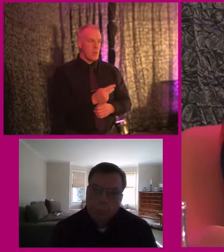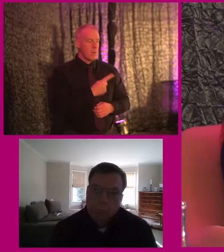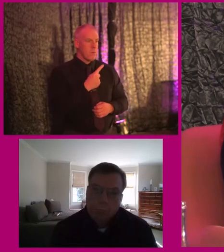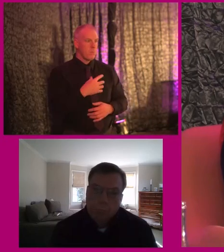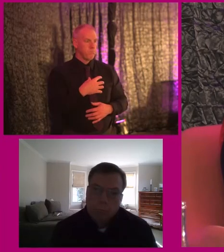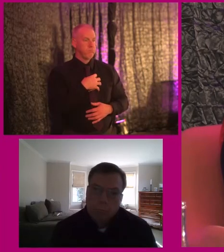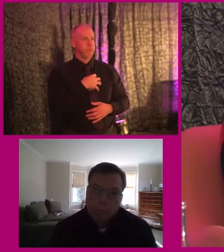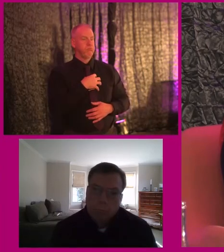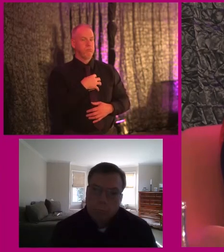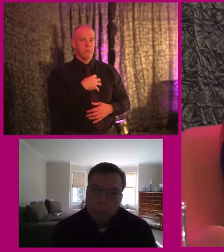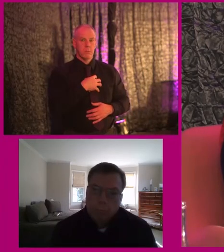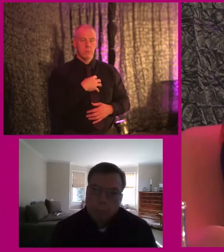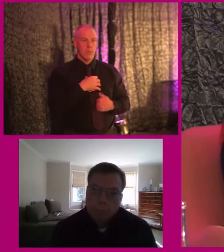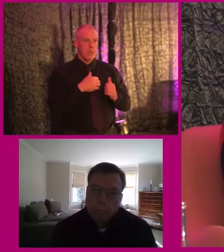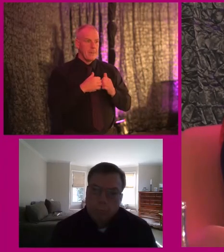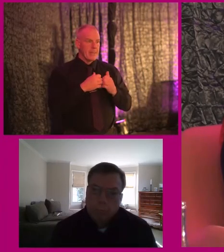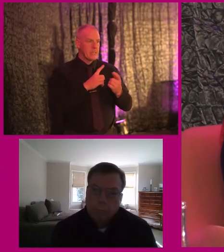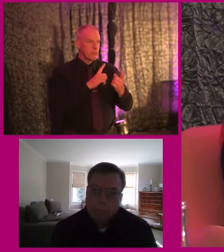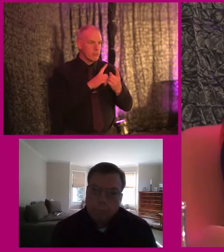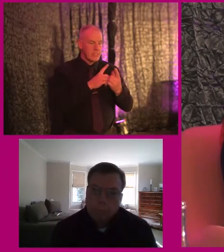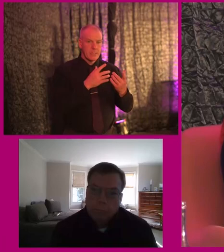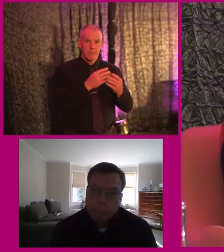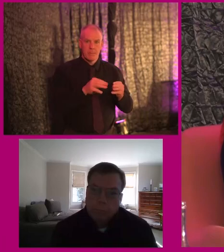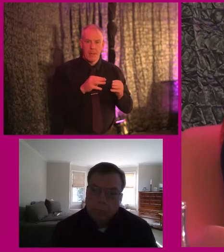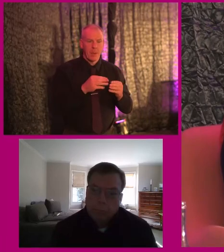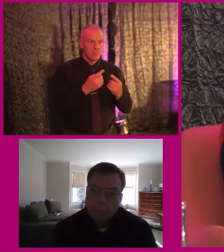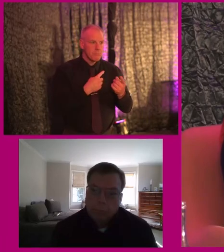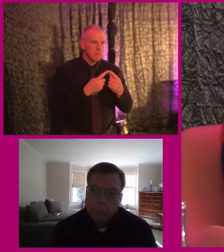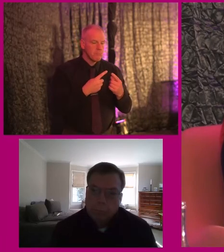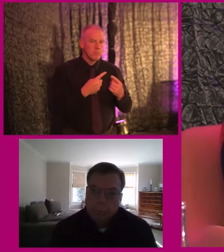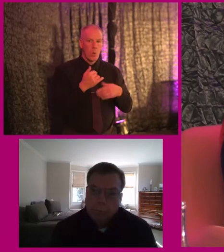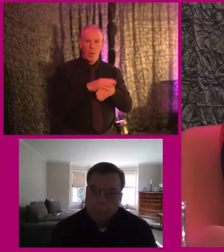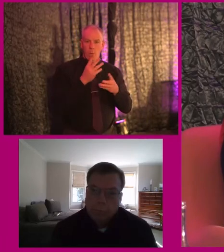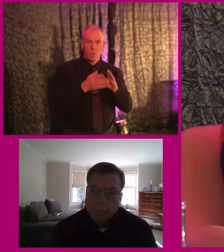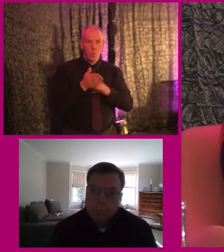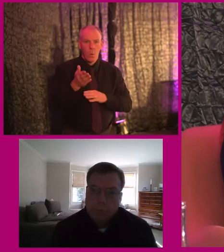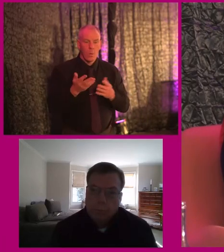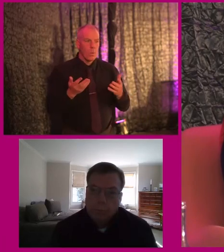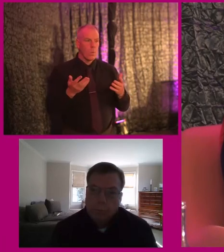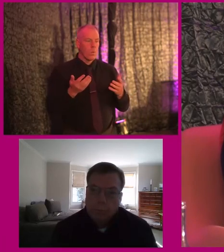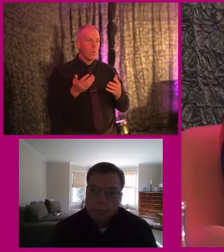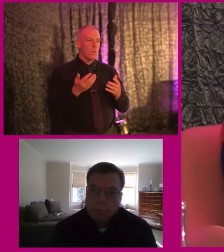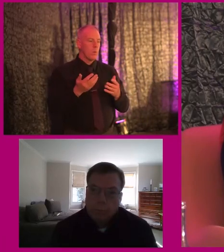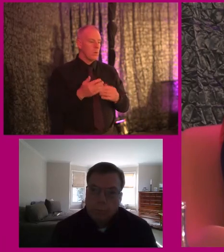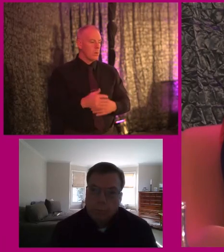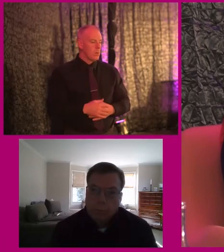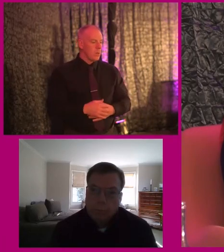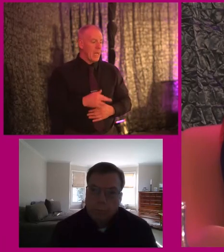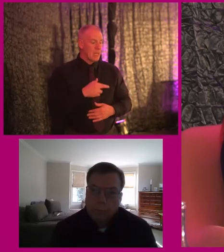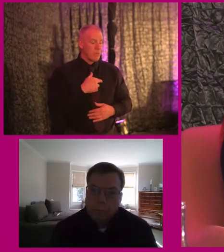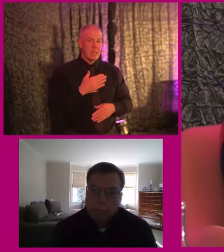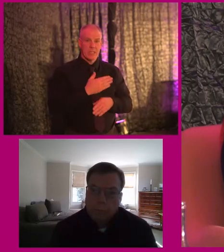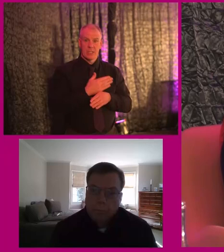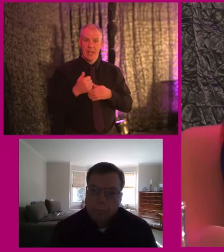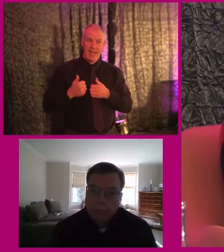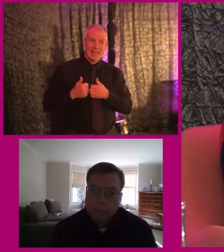full between the meet and greets and getting to getting out to meet people and figuring out where they wanted to go. And actually starting the